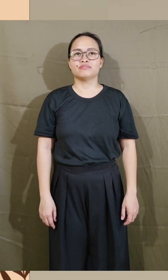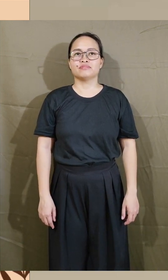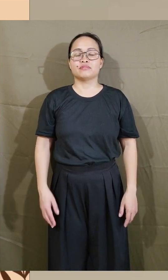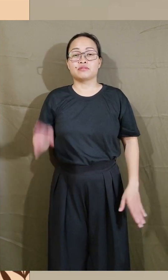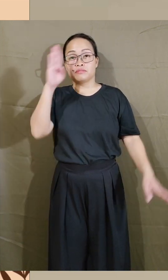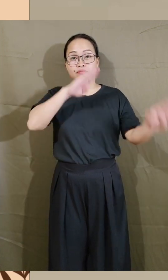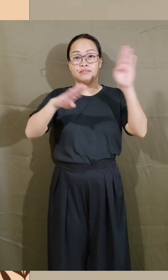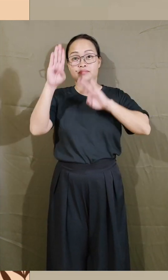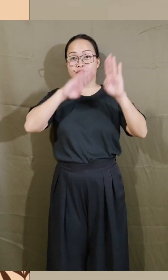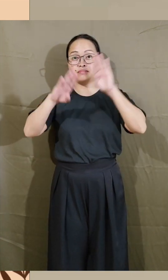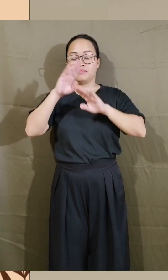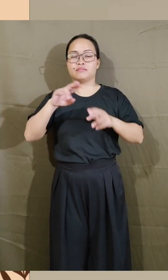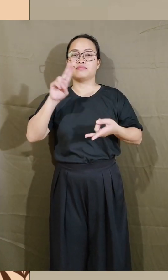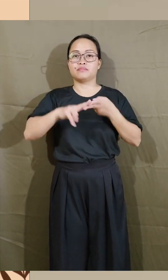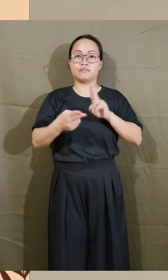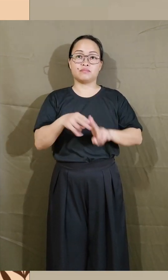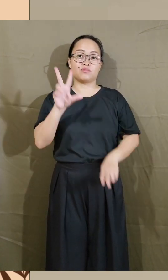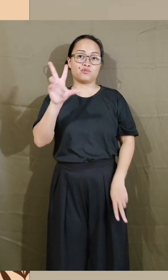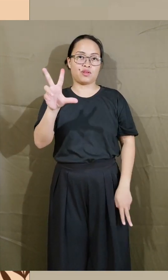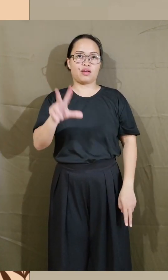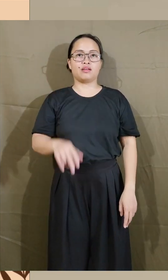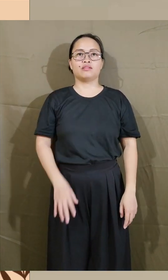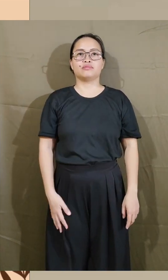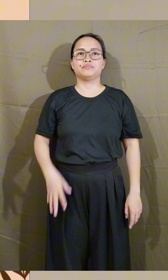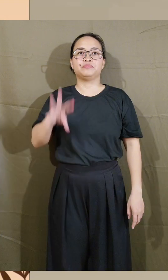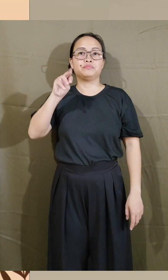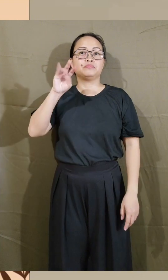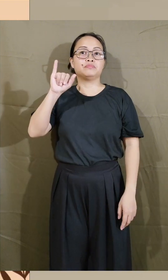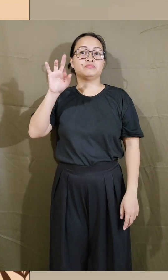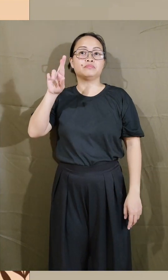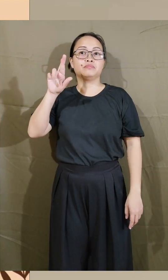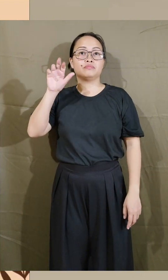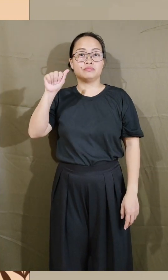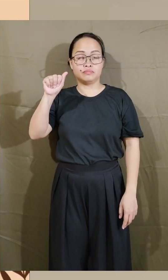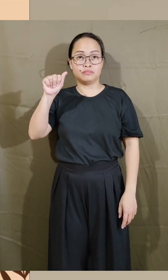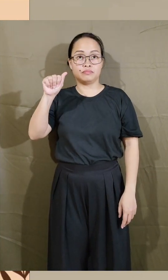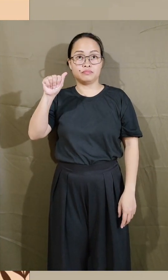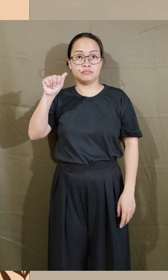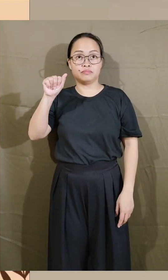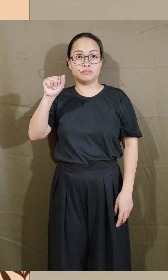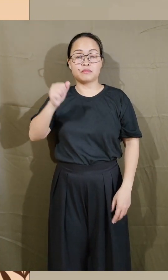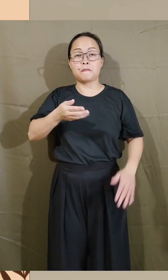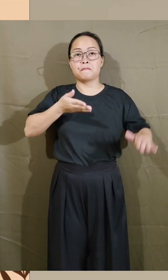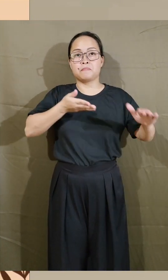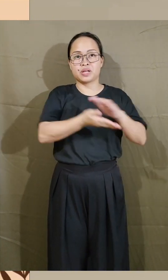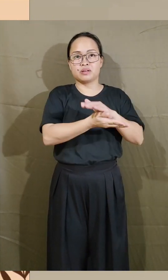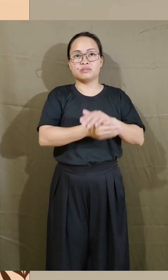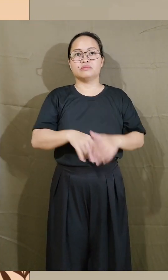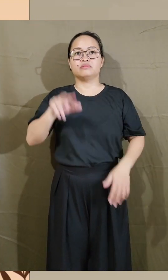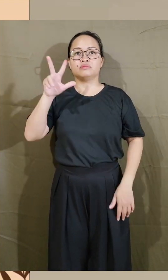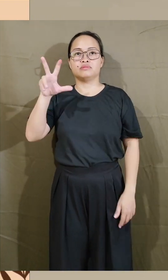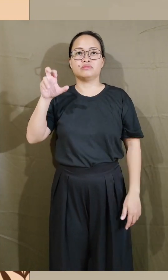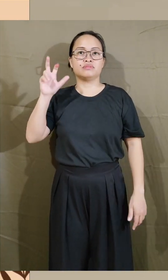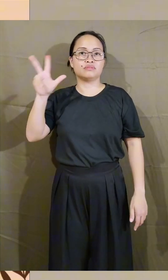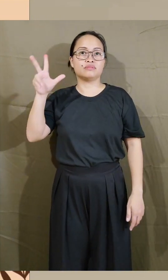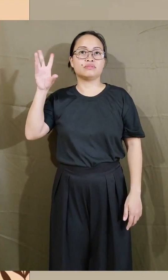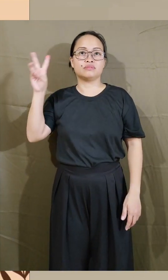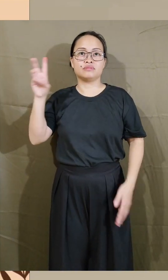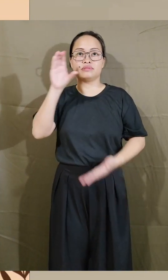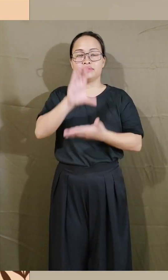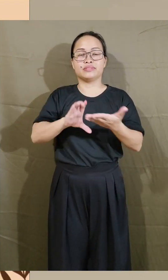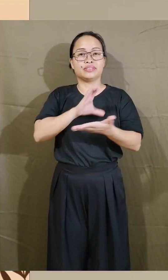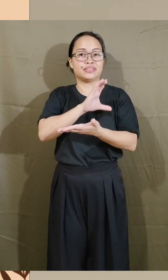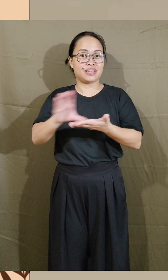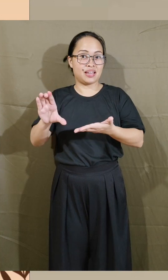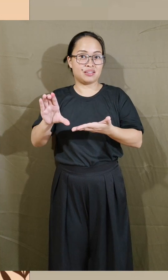Problem number 3. Mira bakes 336 cakes. She sells